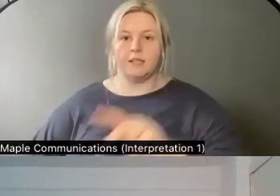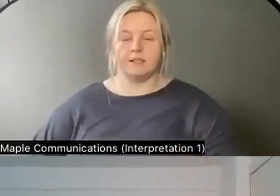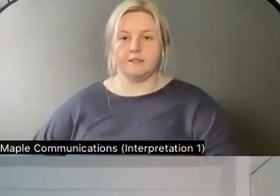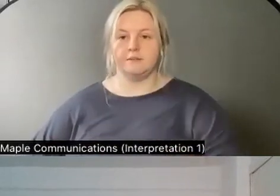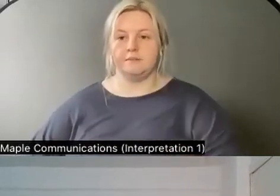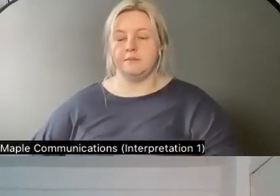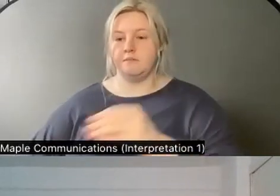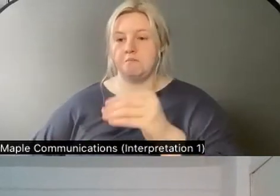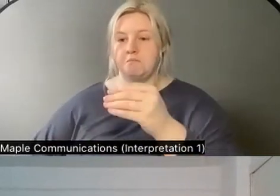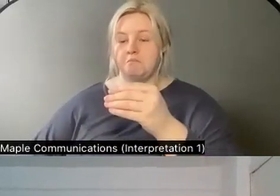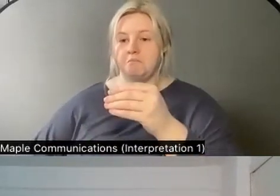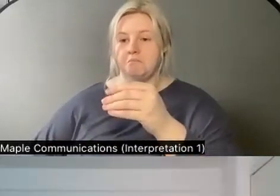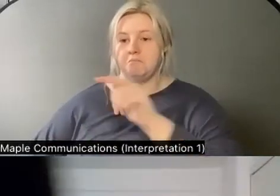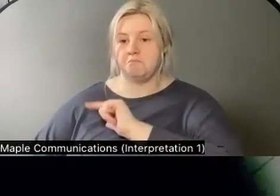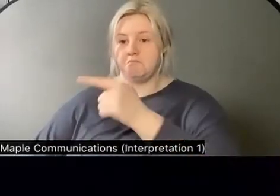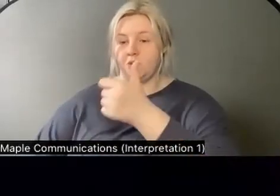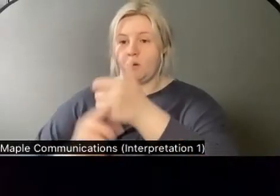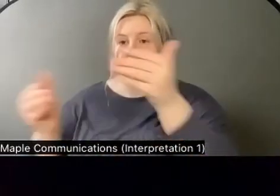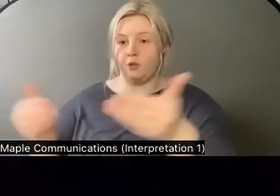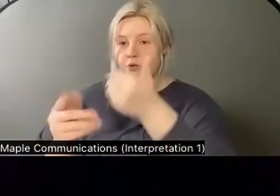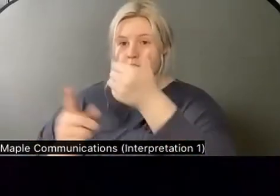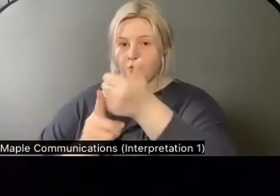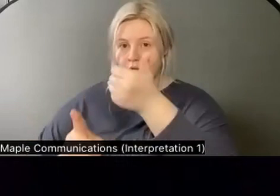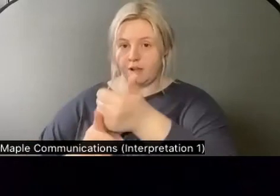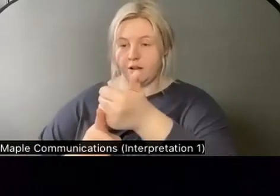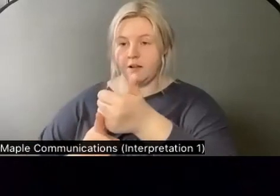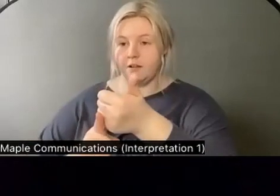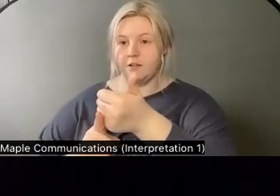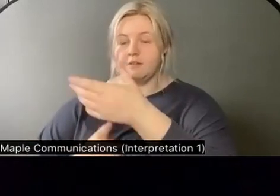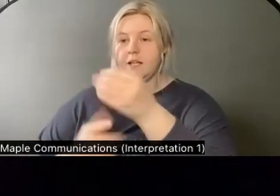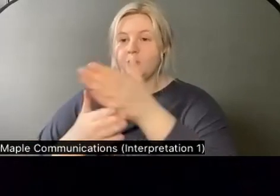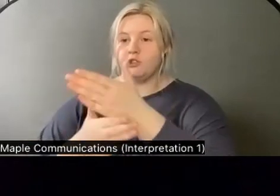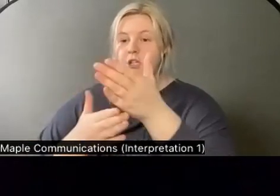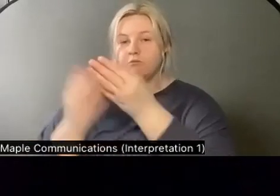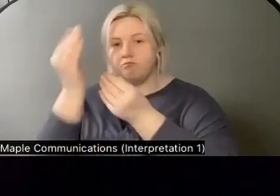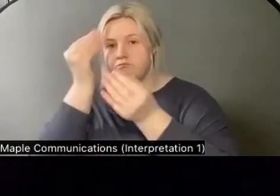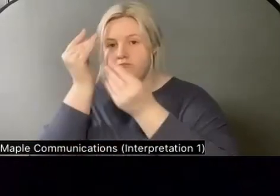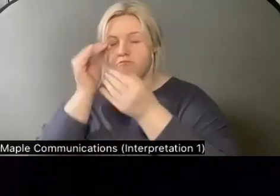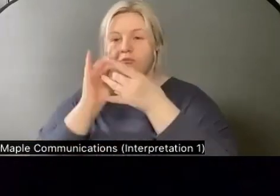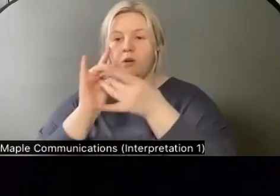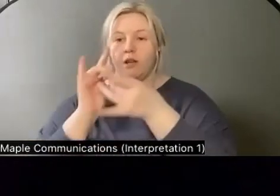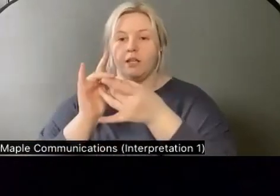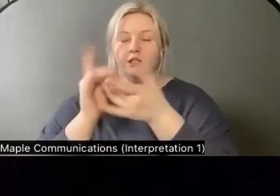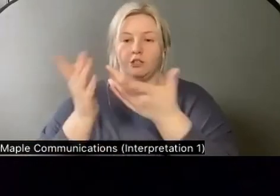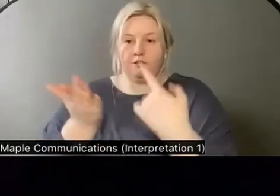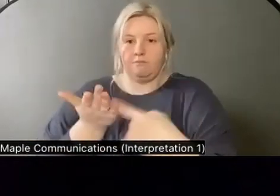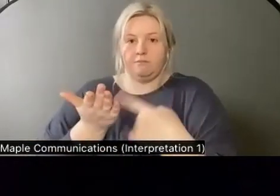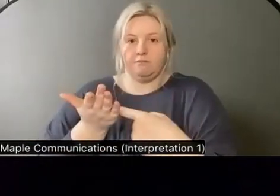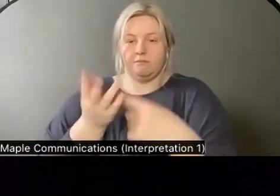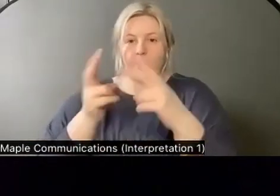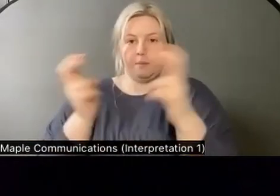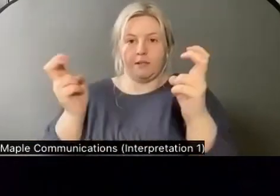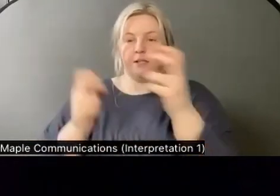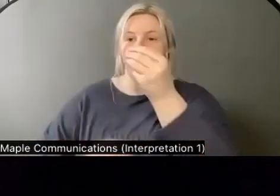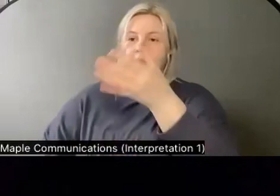Kaylee, if you could introduce yourself to us and share some thoughts on the matter as well. Let me know if you want me